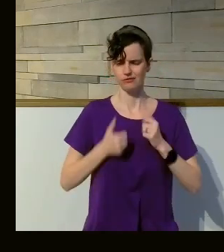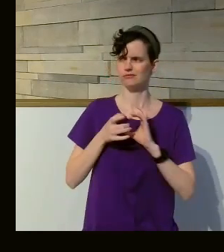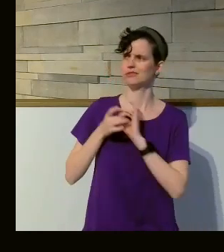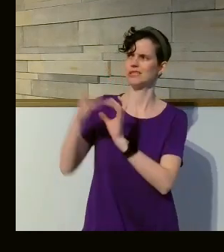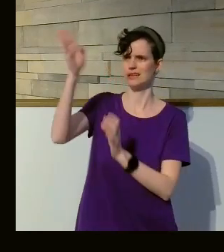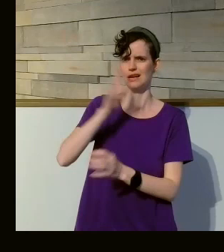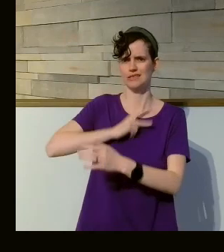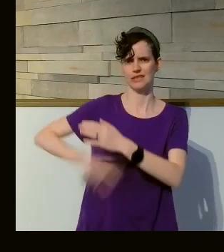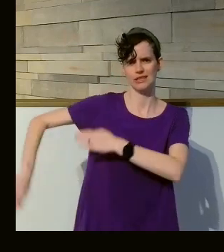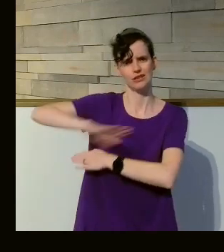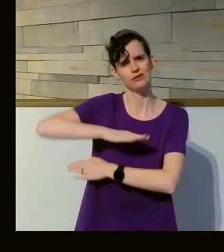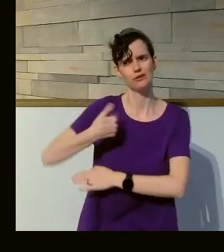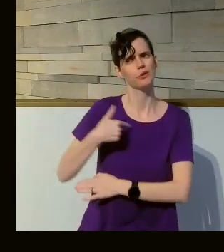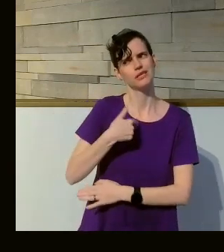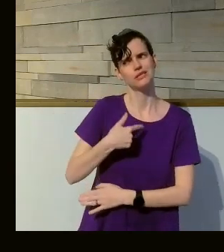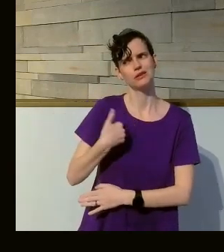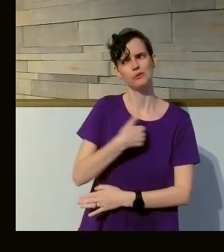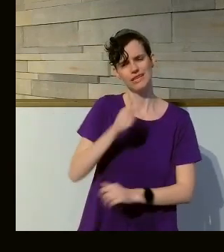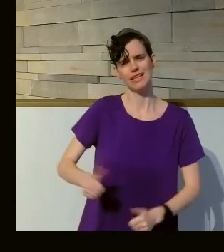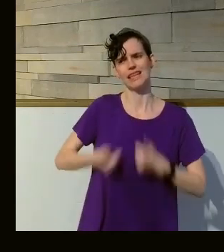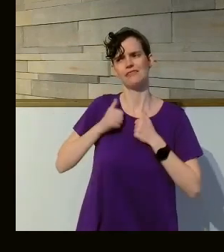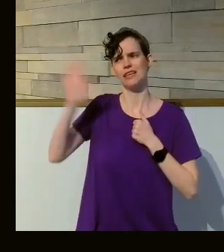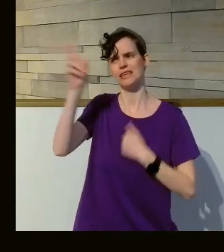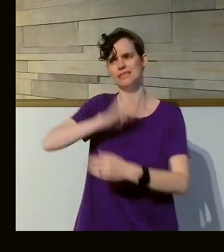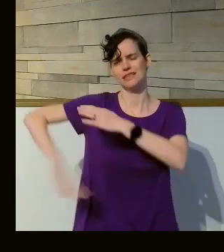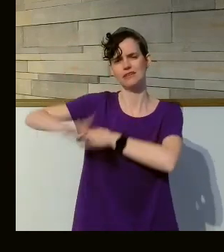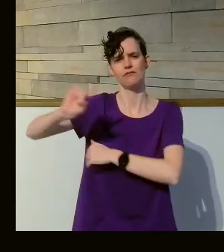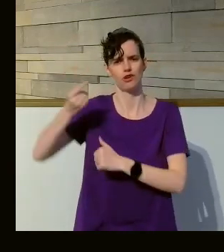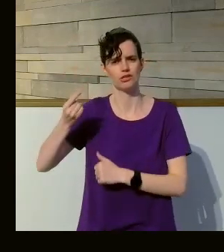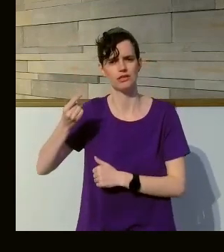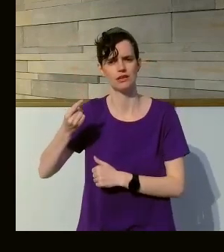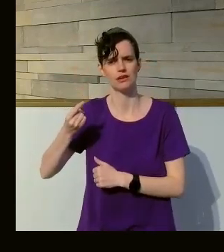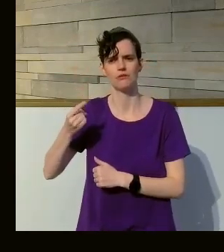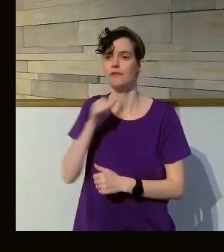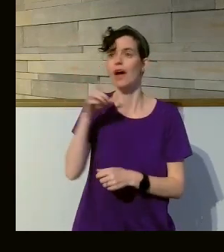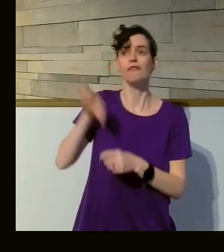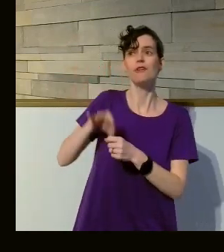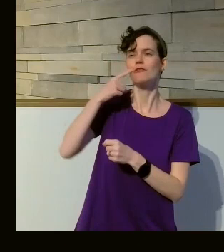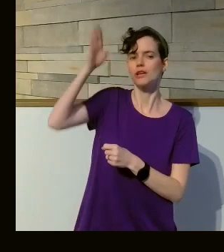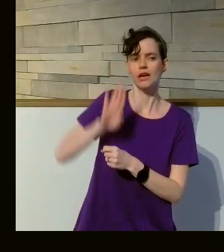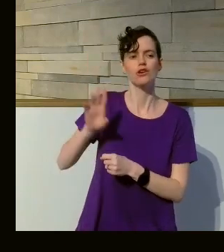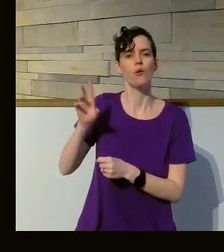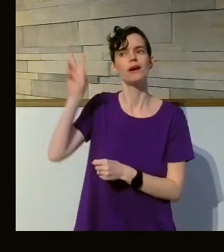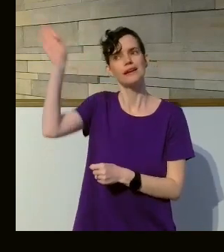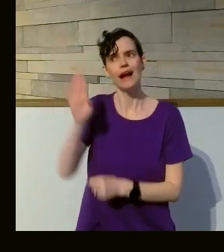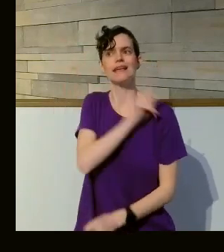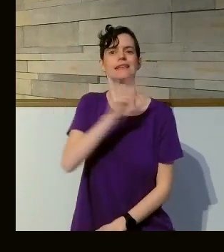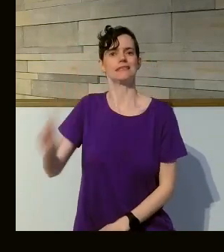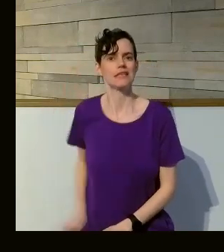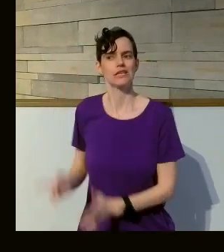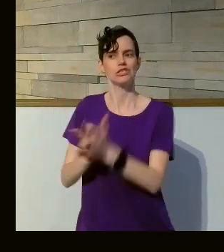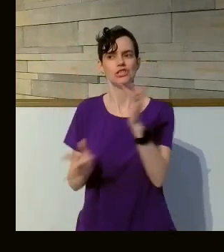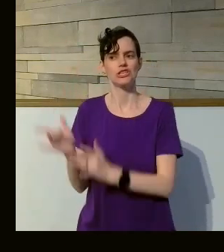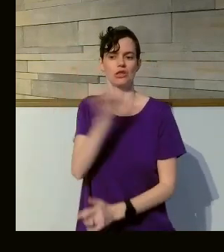kingdom? We're supposed to be living in His kingdom first, right? Which means we have an elected God. That means that God is king. Jesus is what? He is